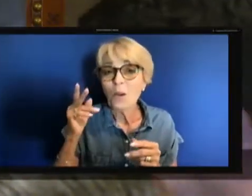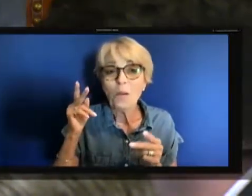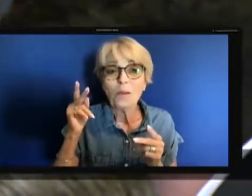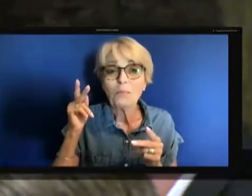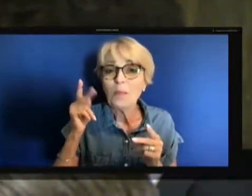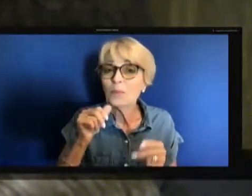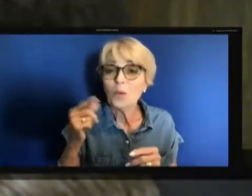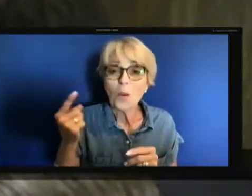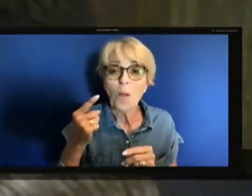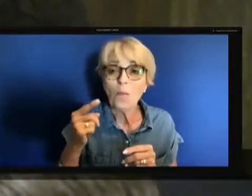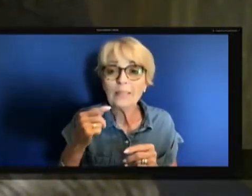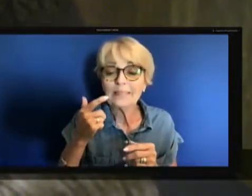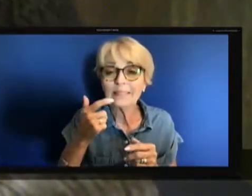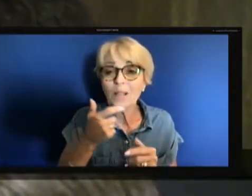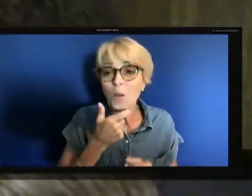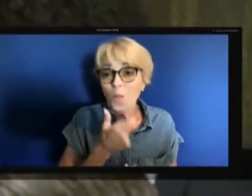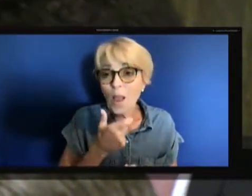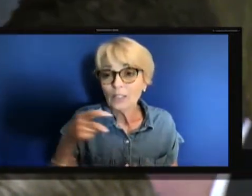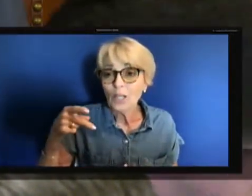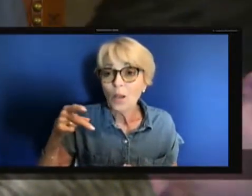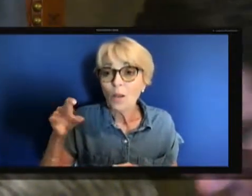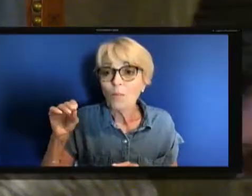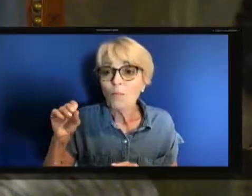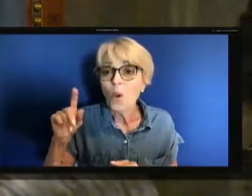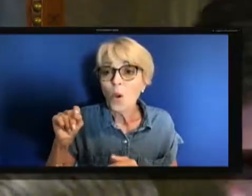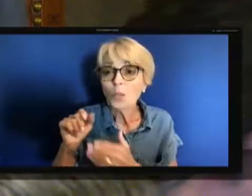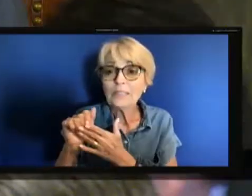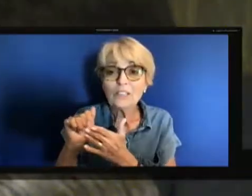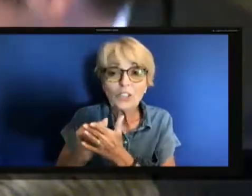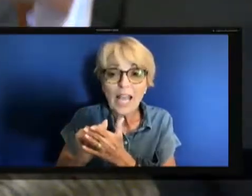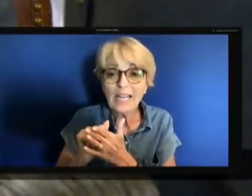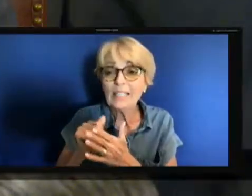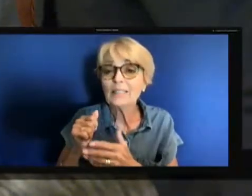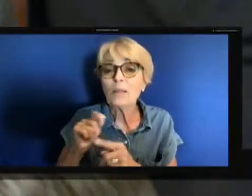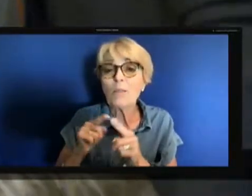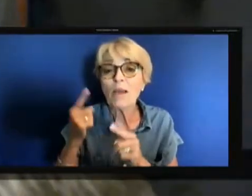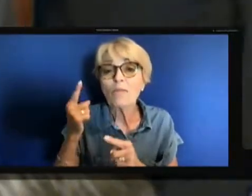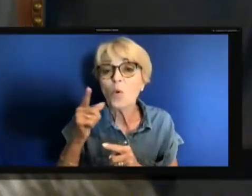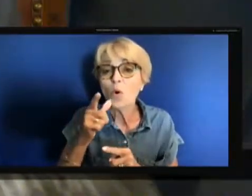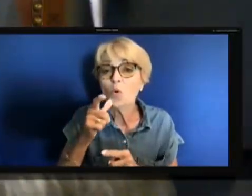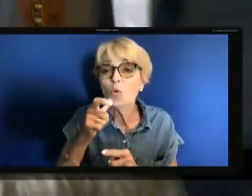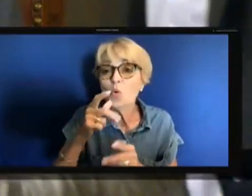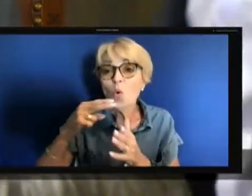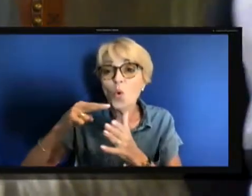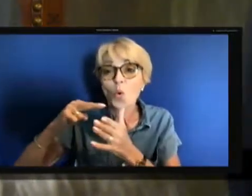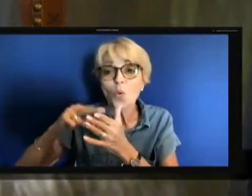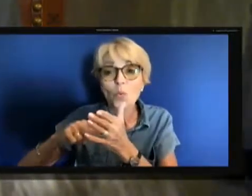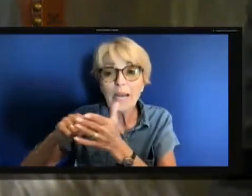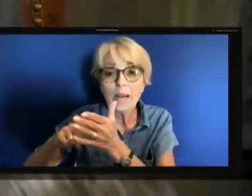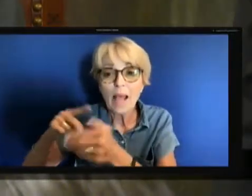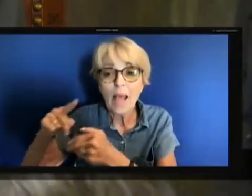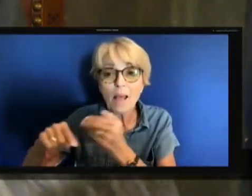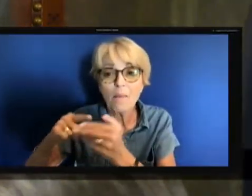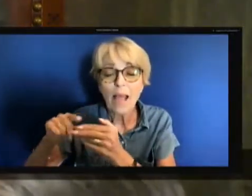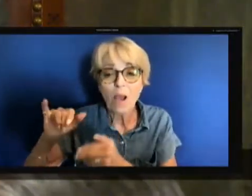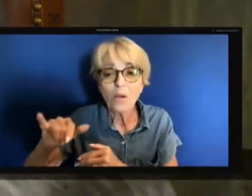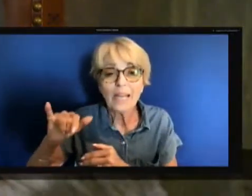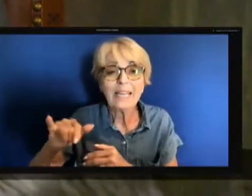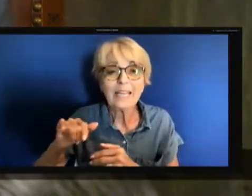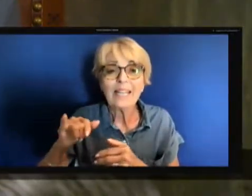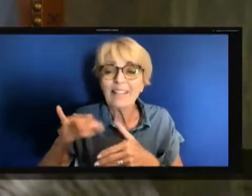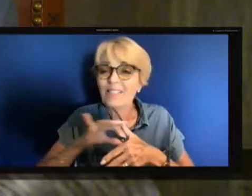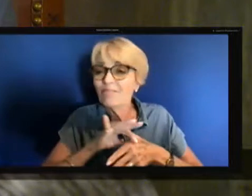but, you know, for those who read about this or whatever, I really do hope that the meat of what we've talked about, which is, you know, this